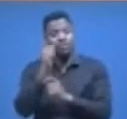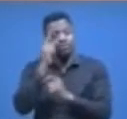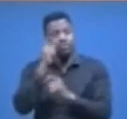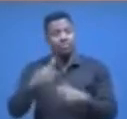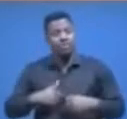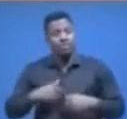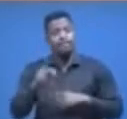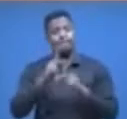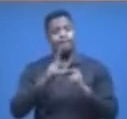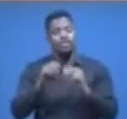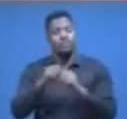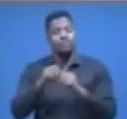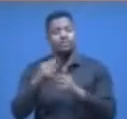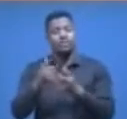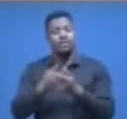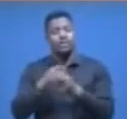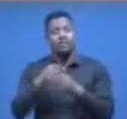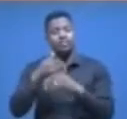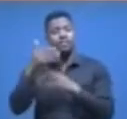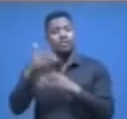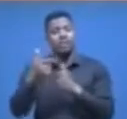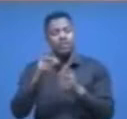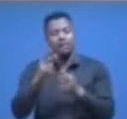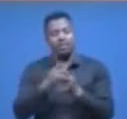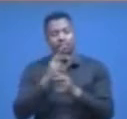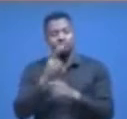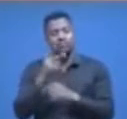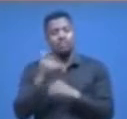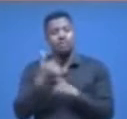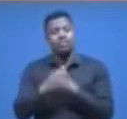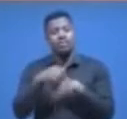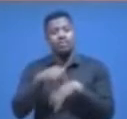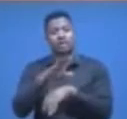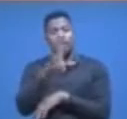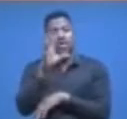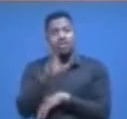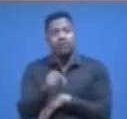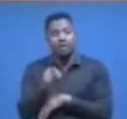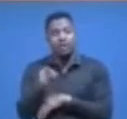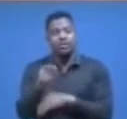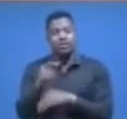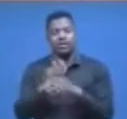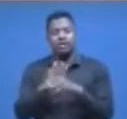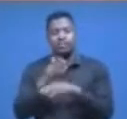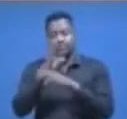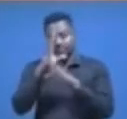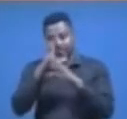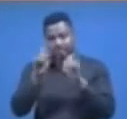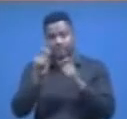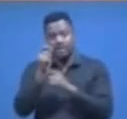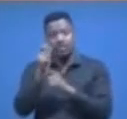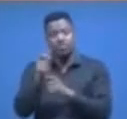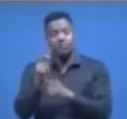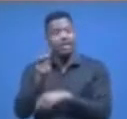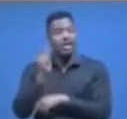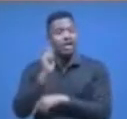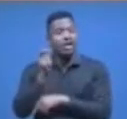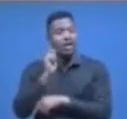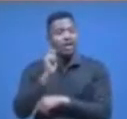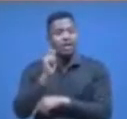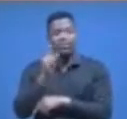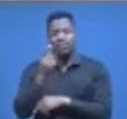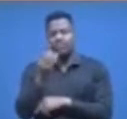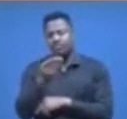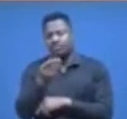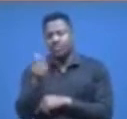in Ghana and beyond. Ghana will be the second country in Africa, after the President's Award of Kenya, one of the